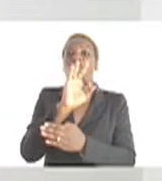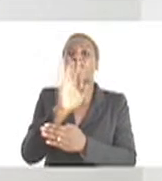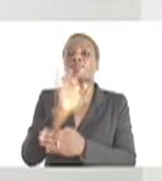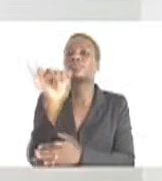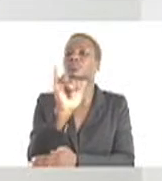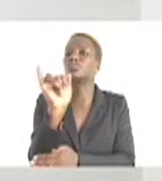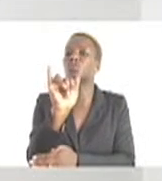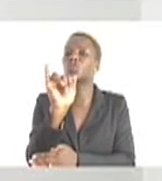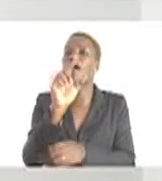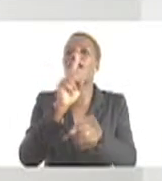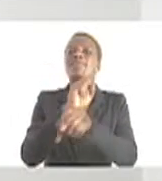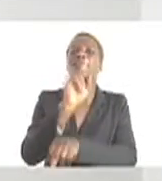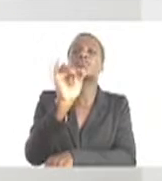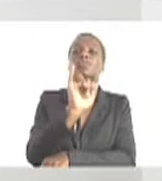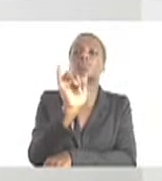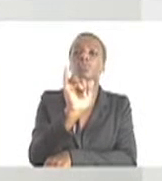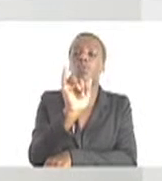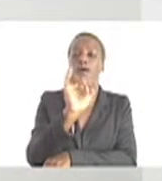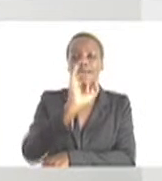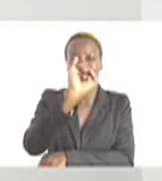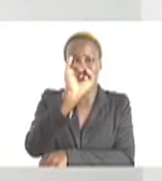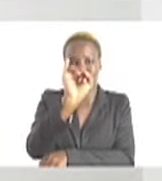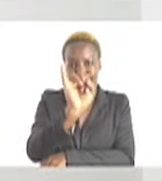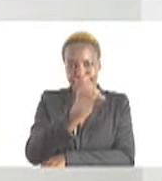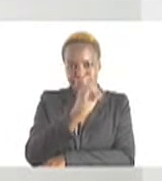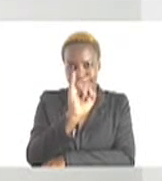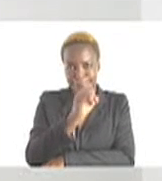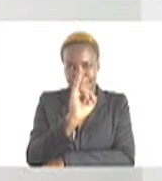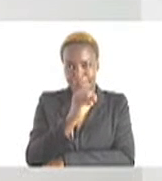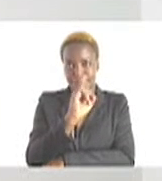first? First February comes.